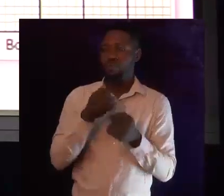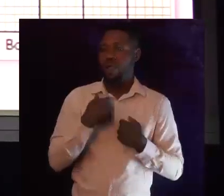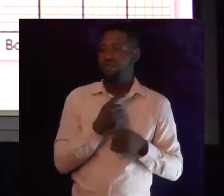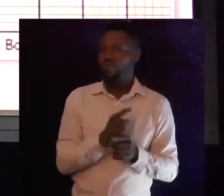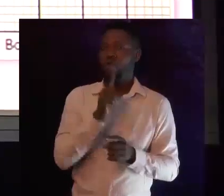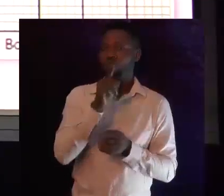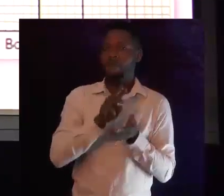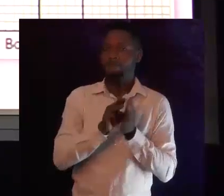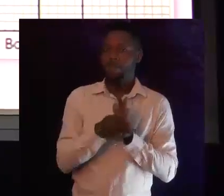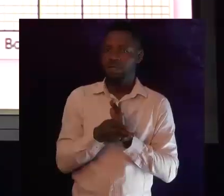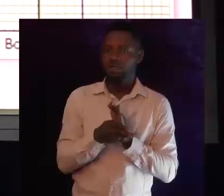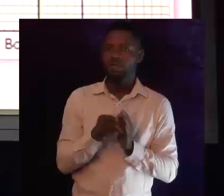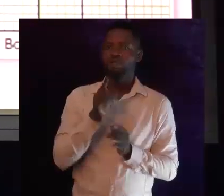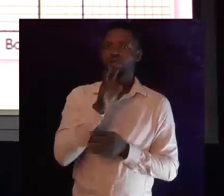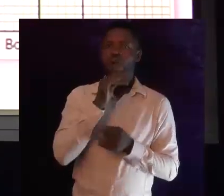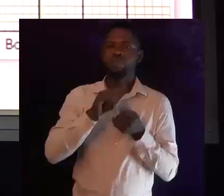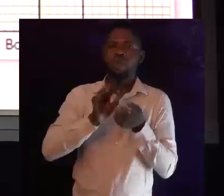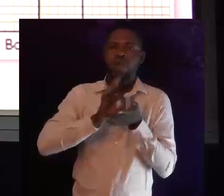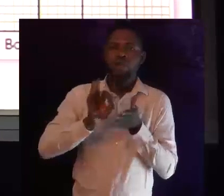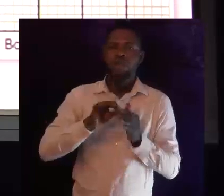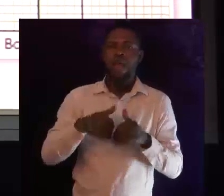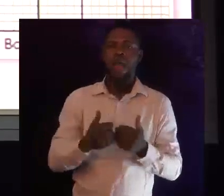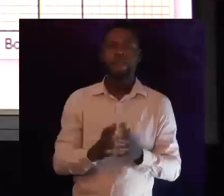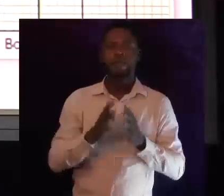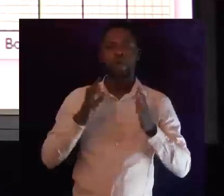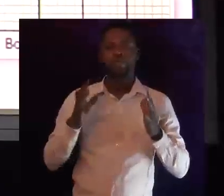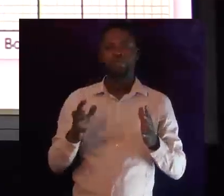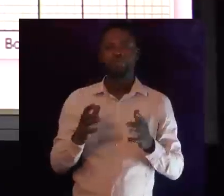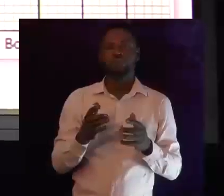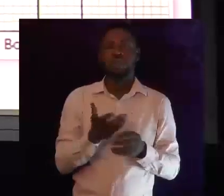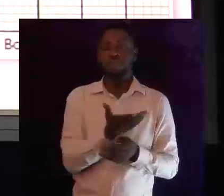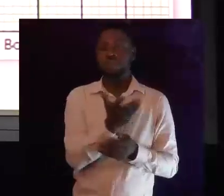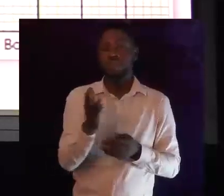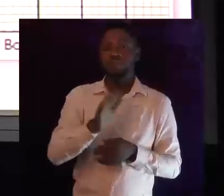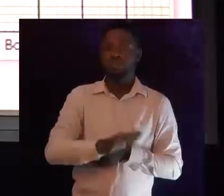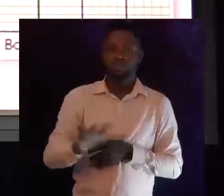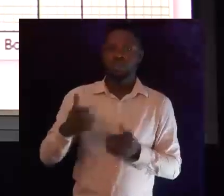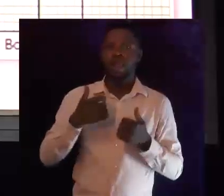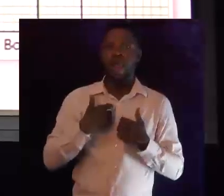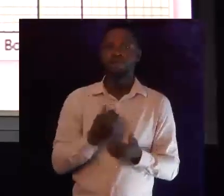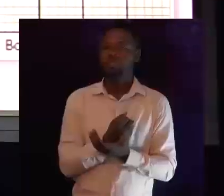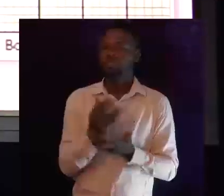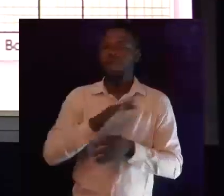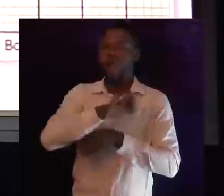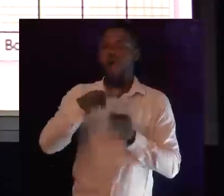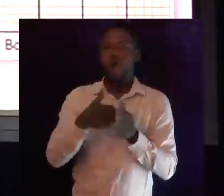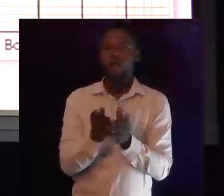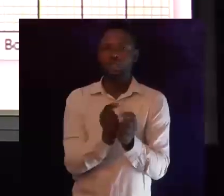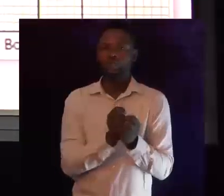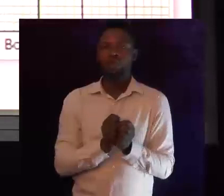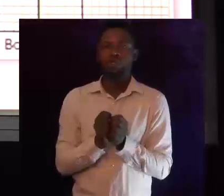You have 1 minute. You are to calculate how much these children have spent